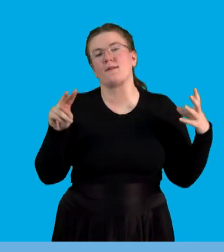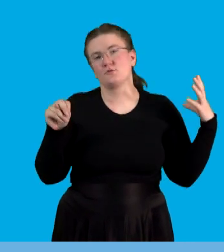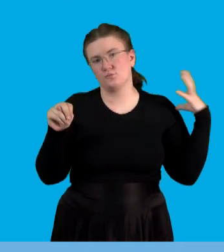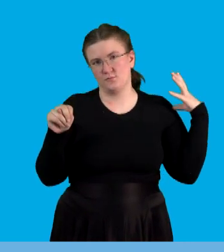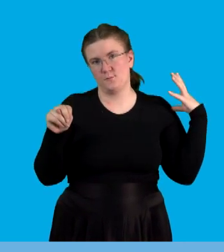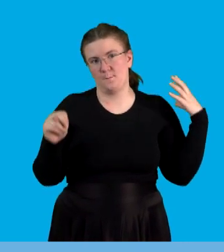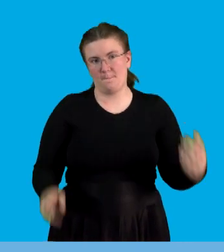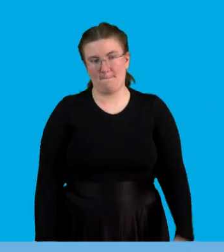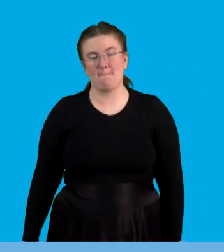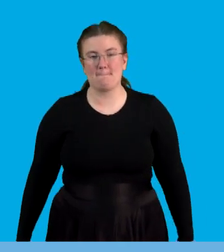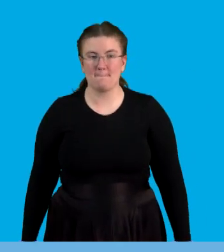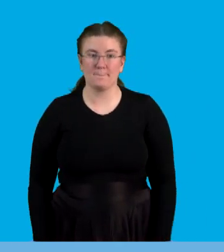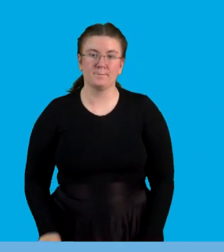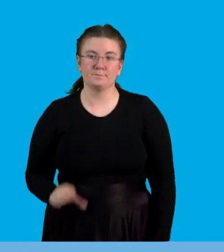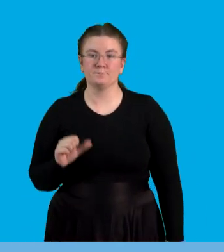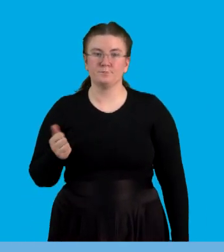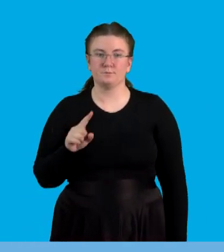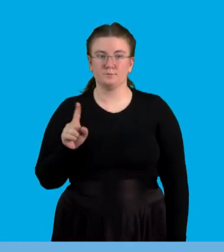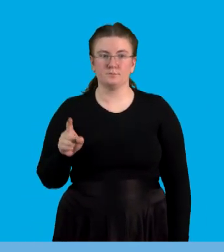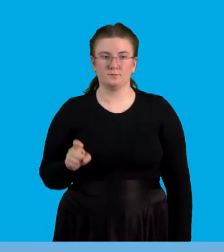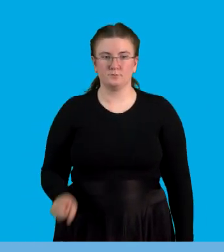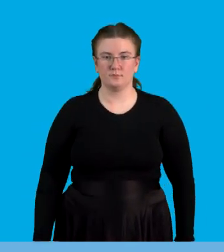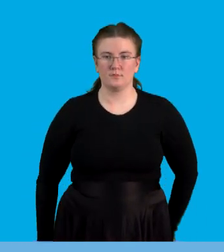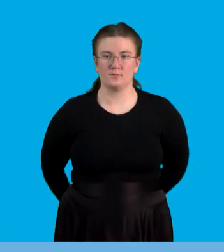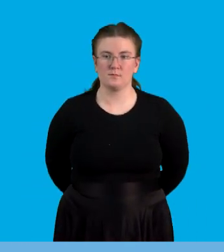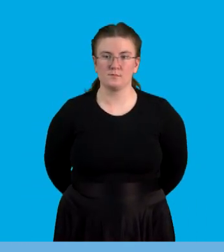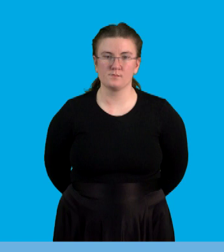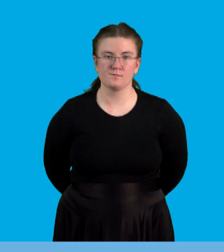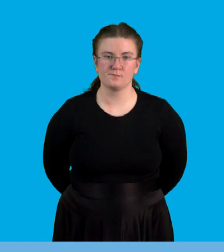newtons. Next question.